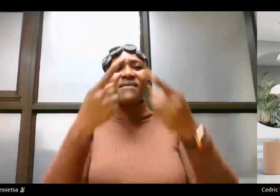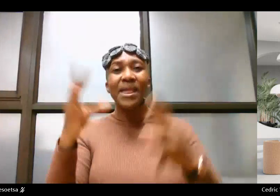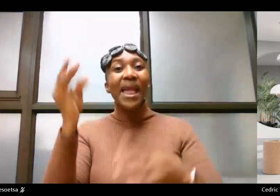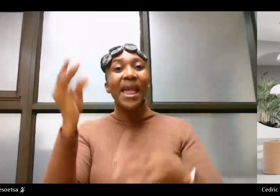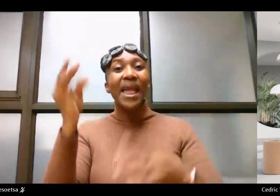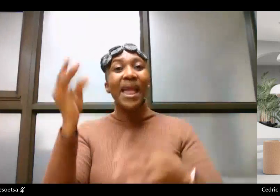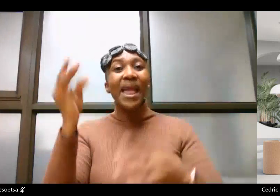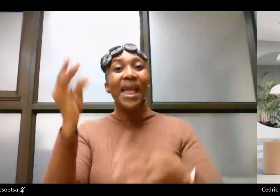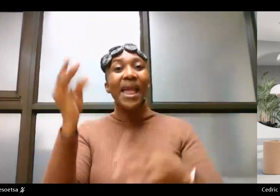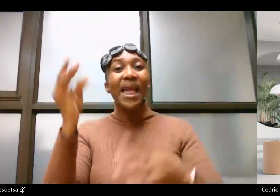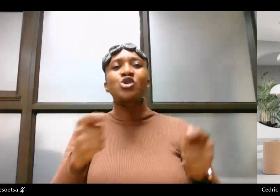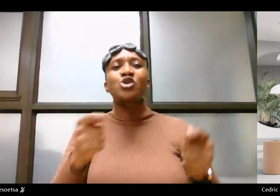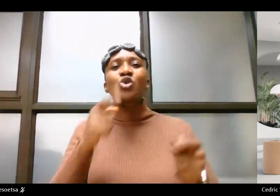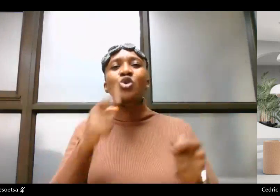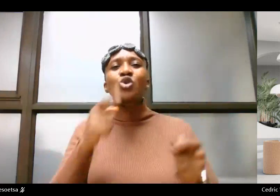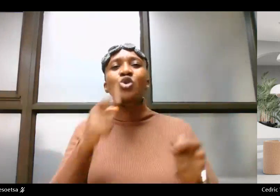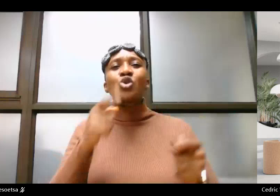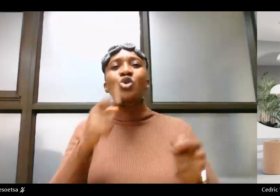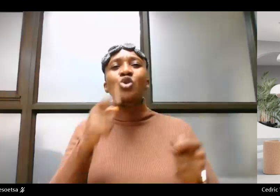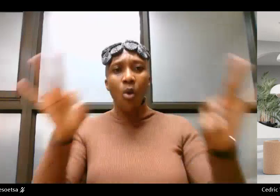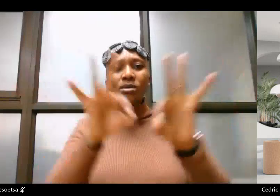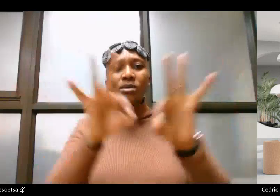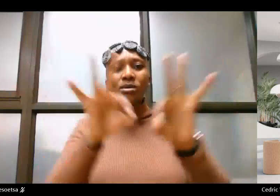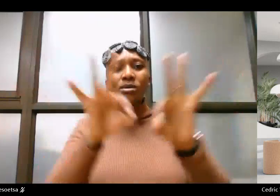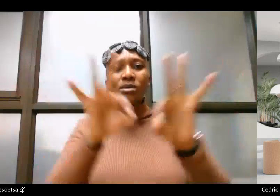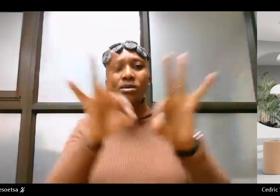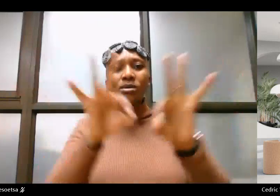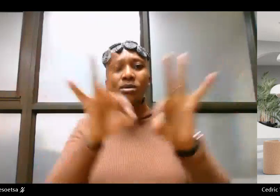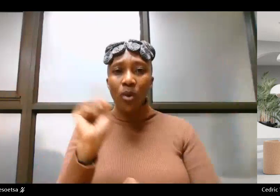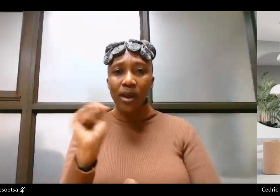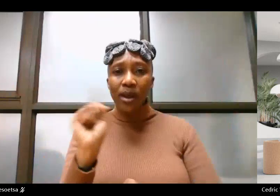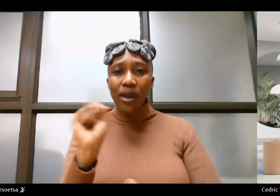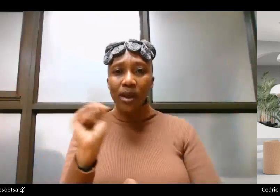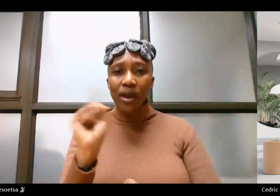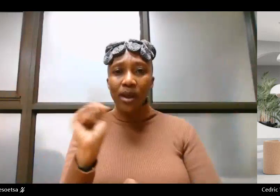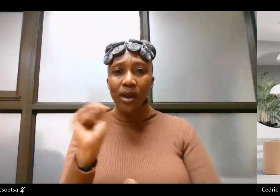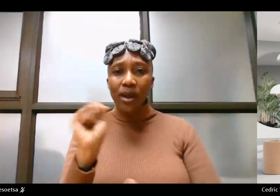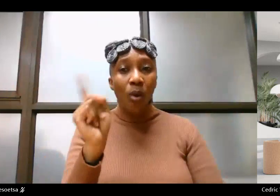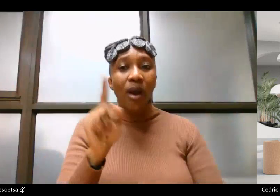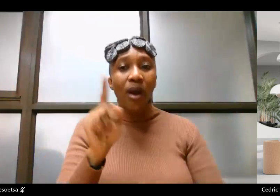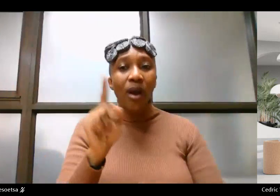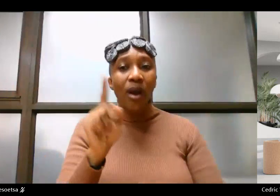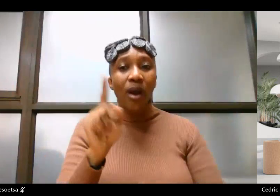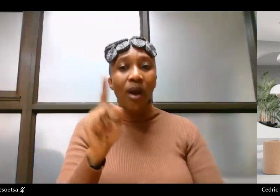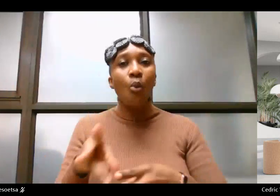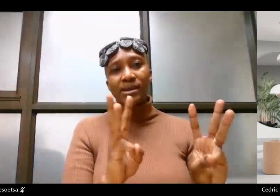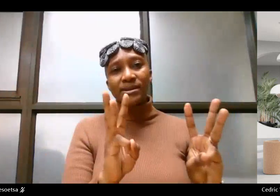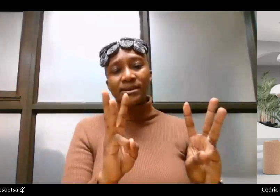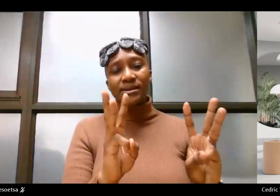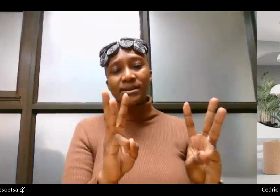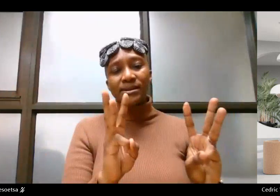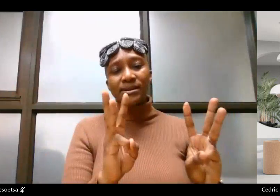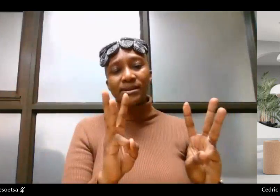very important to then look at the ways in which we as scholars